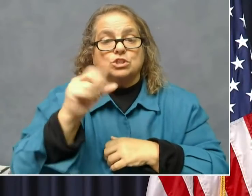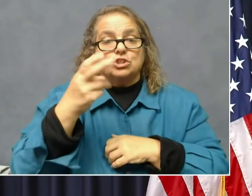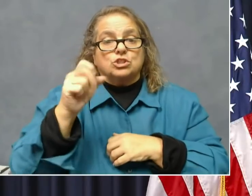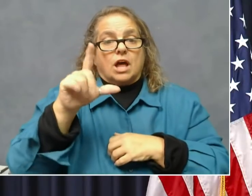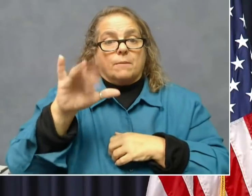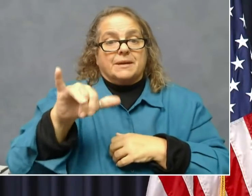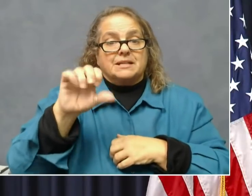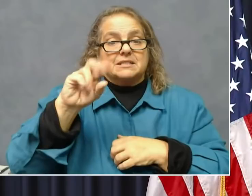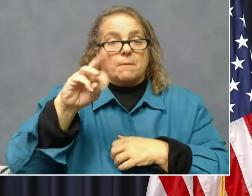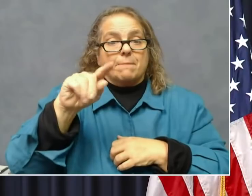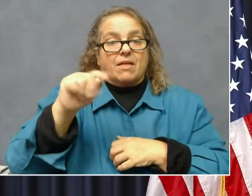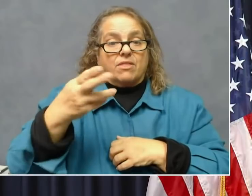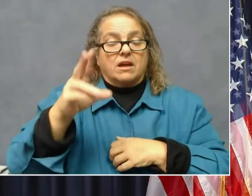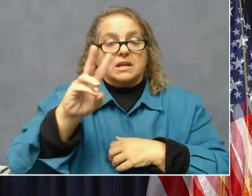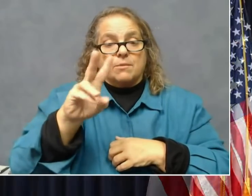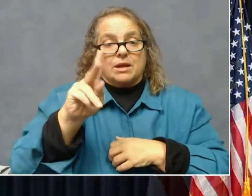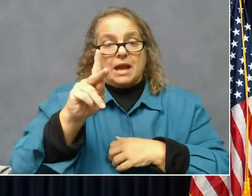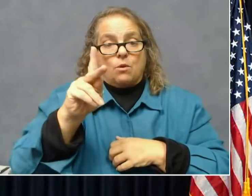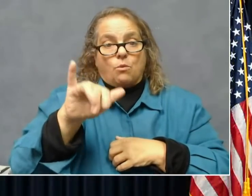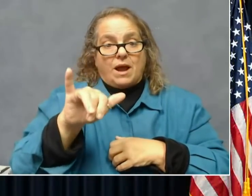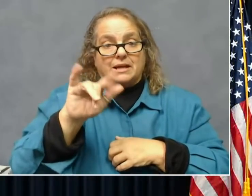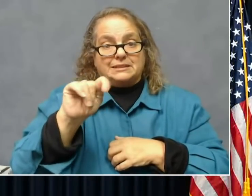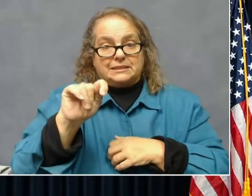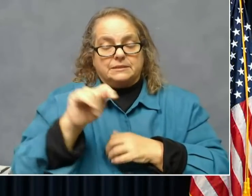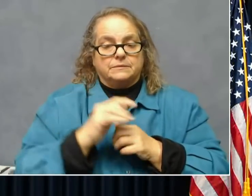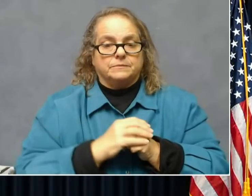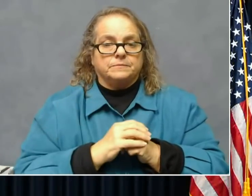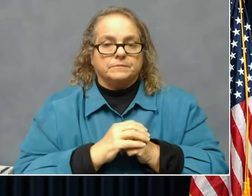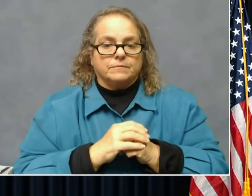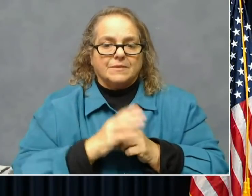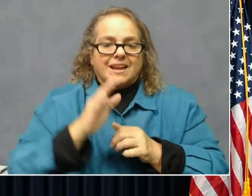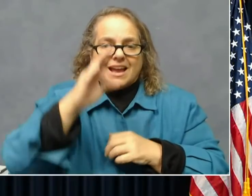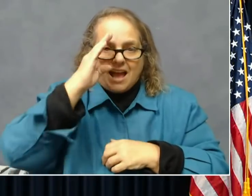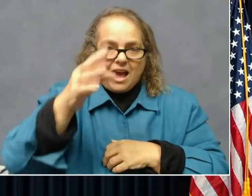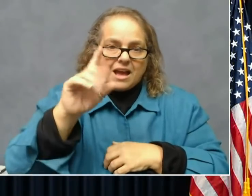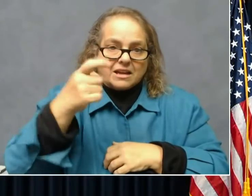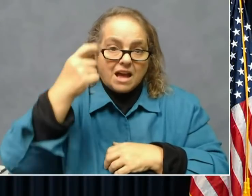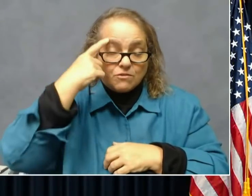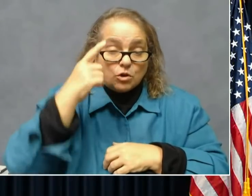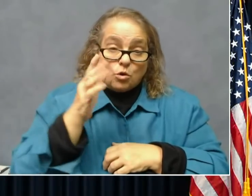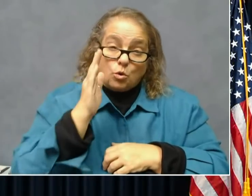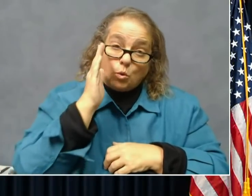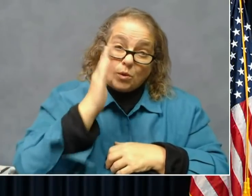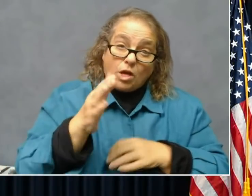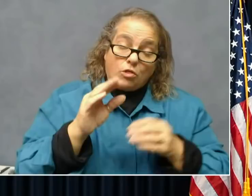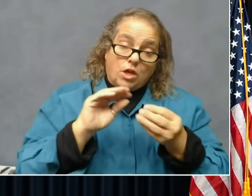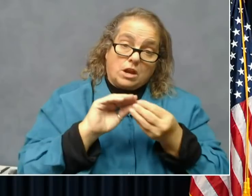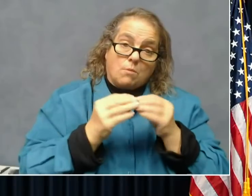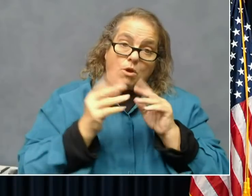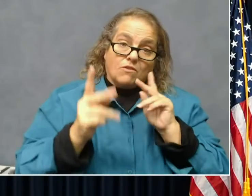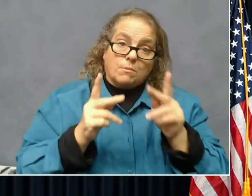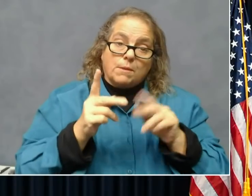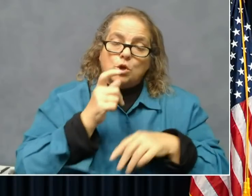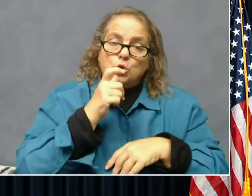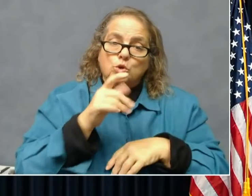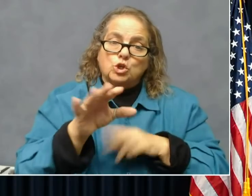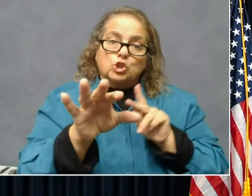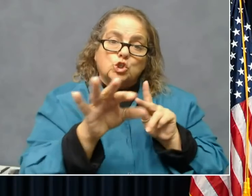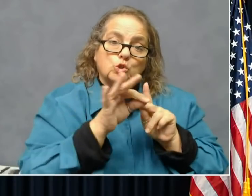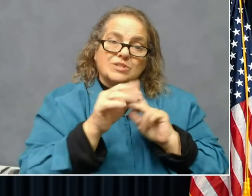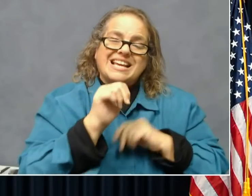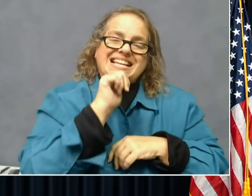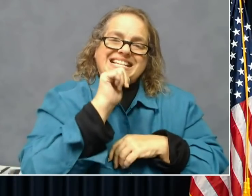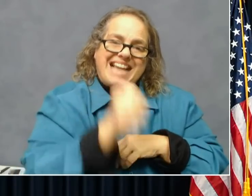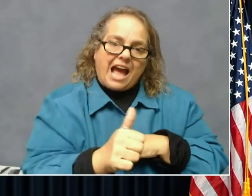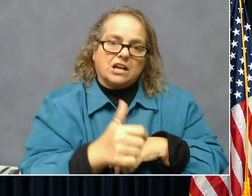Hi, Governor. Will the number of people who choose not to get vaccinated have any impact on the timeline of when the state will